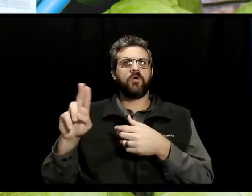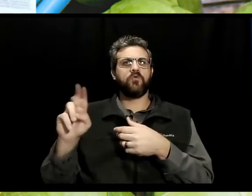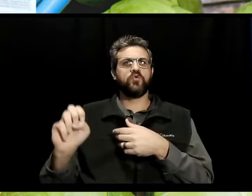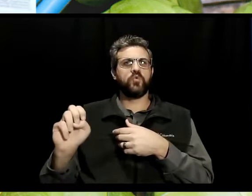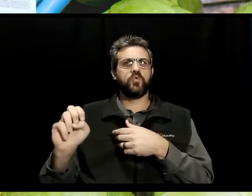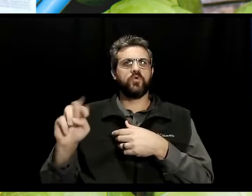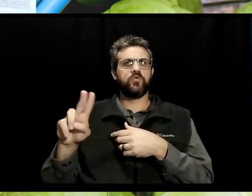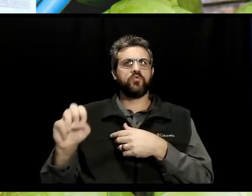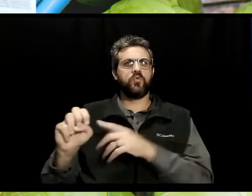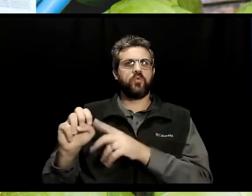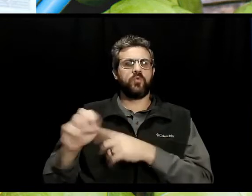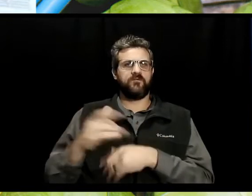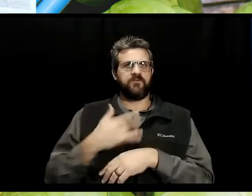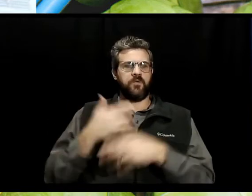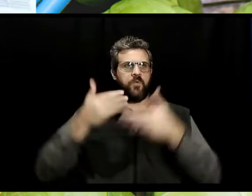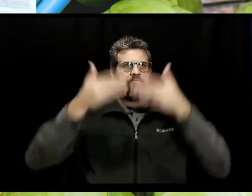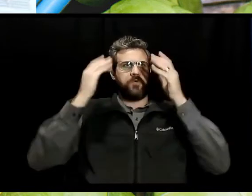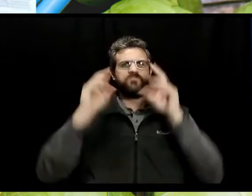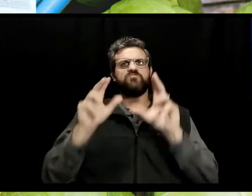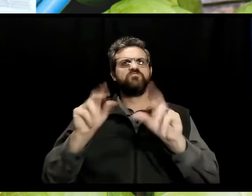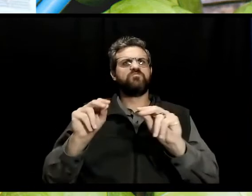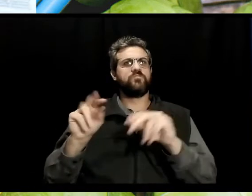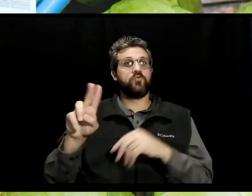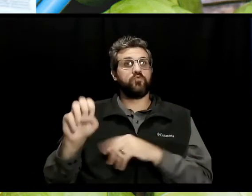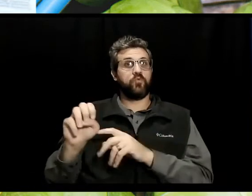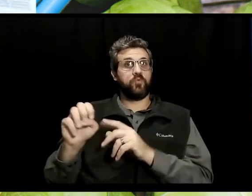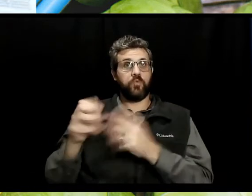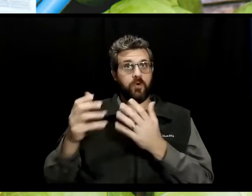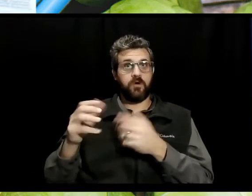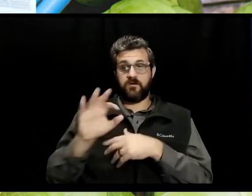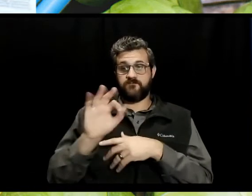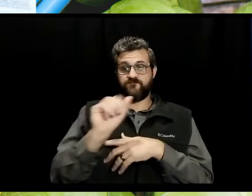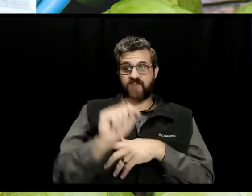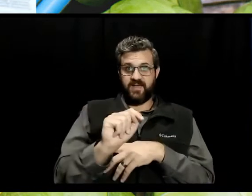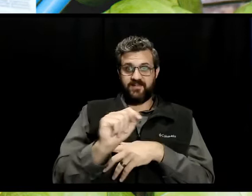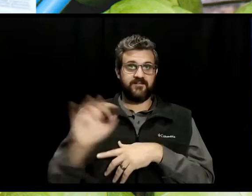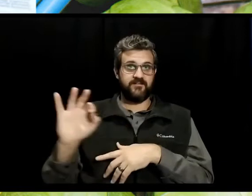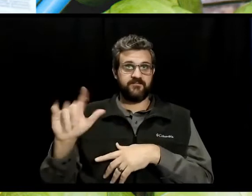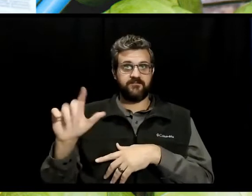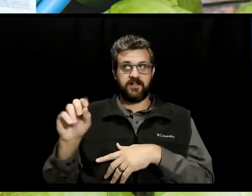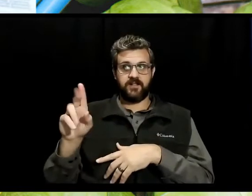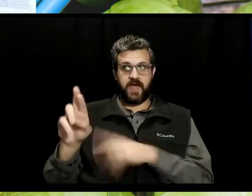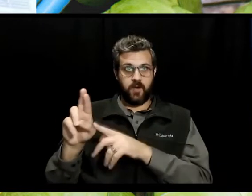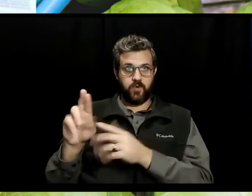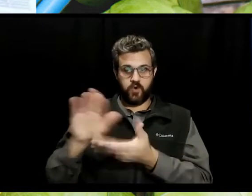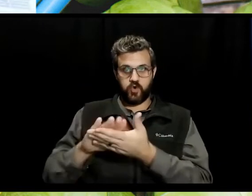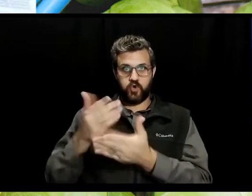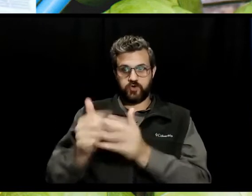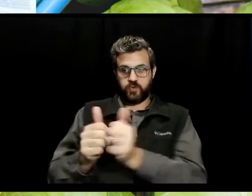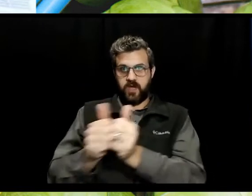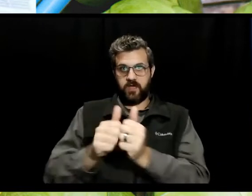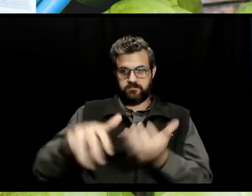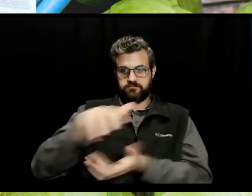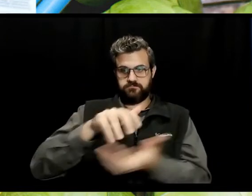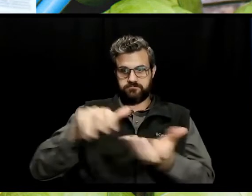Don't let that intimidate you, but a roux is when flour and fat are cooked together and used